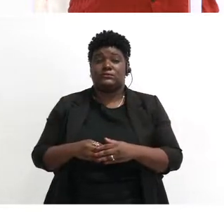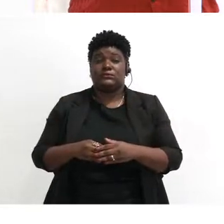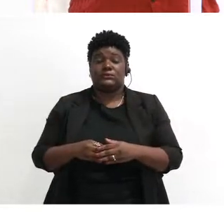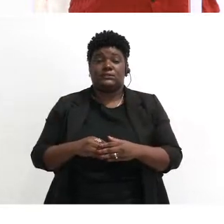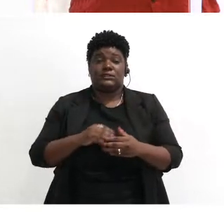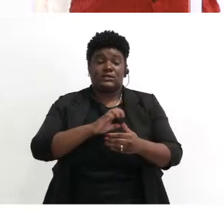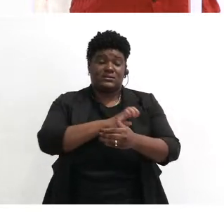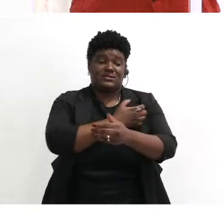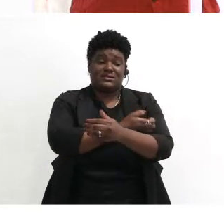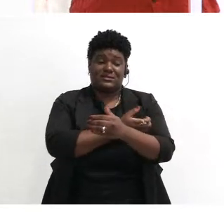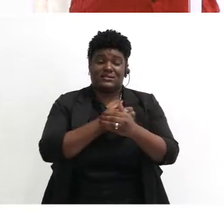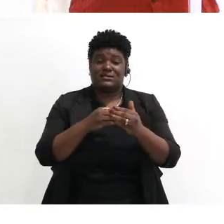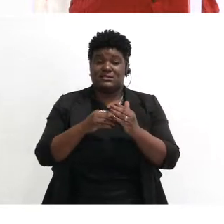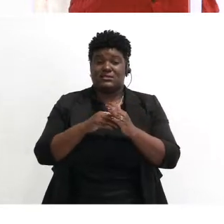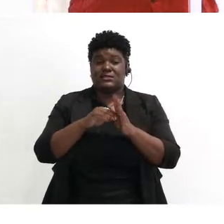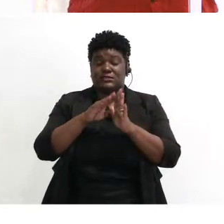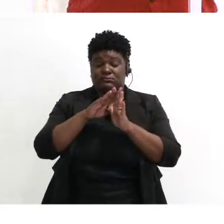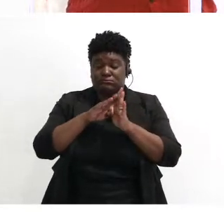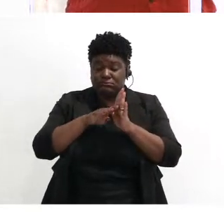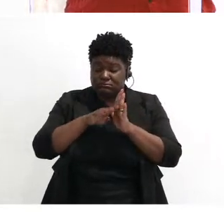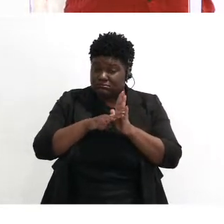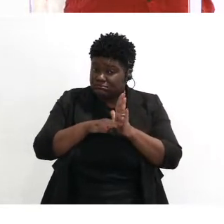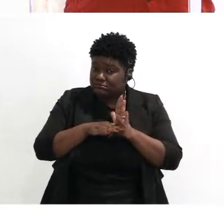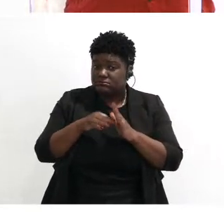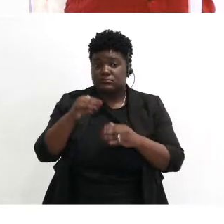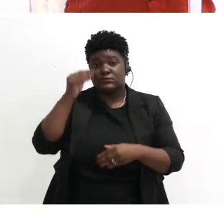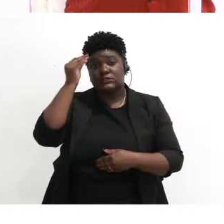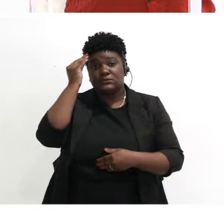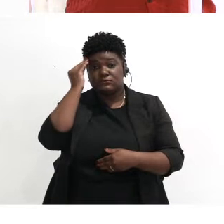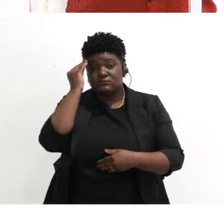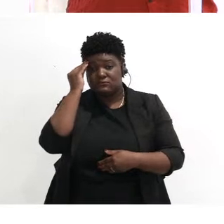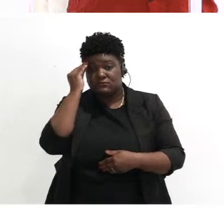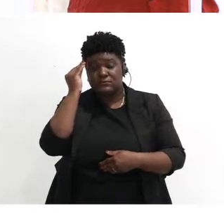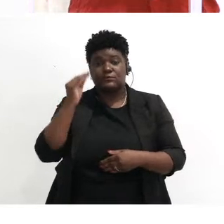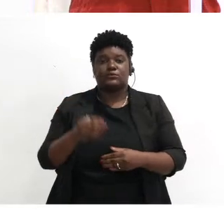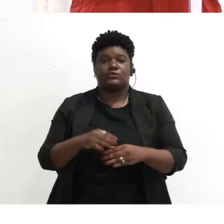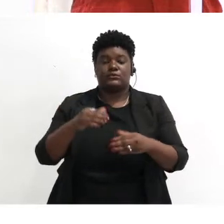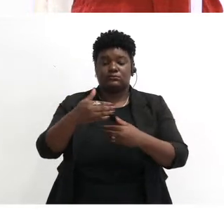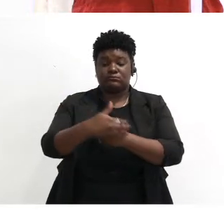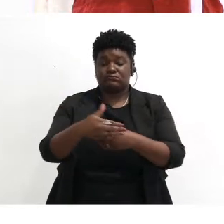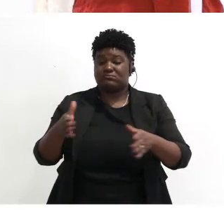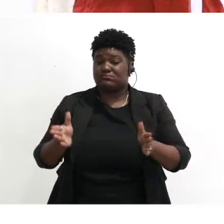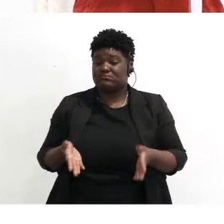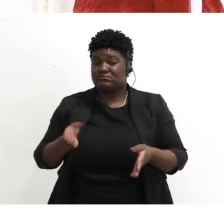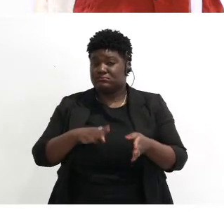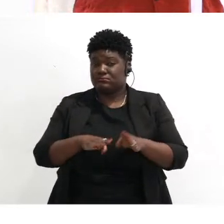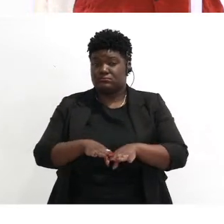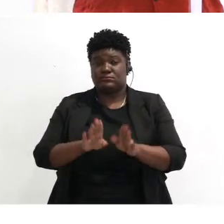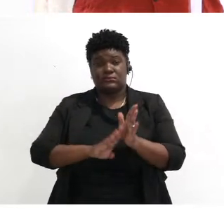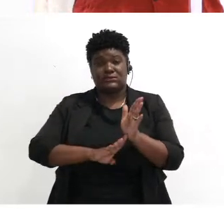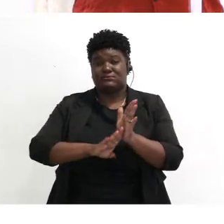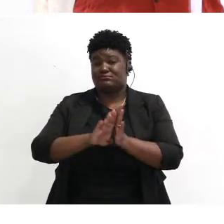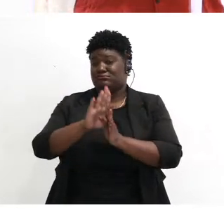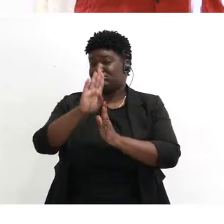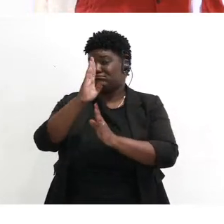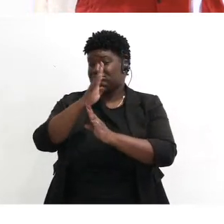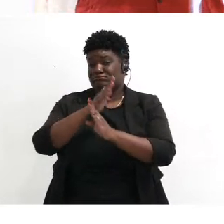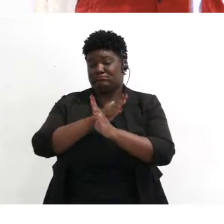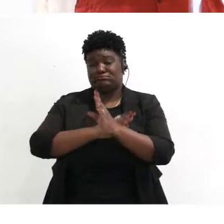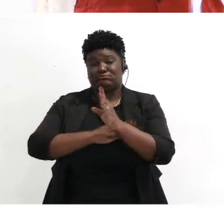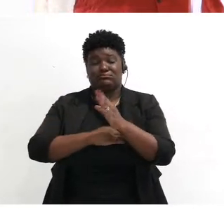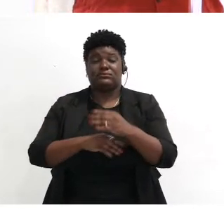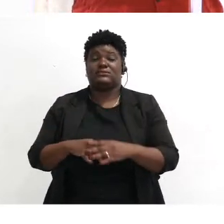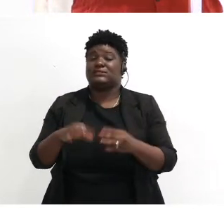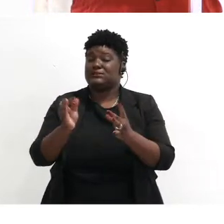more memory. So advanced packaging plays a critical role in all of this. And this is just,